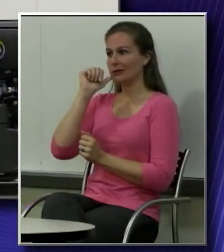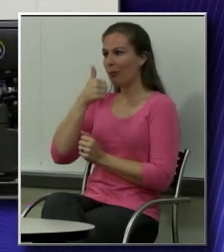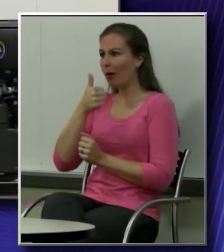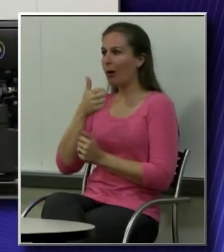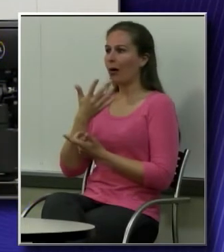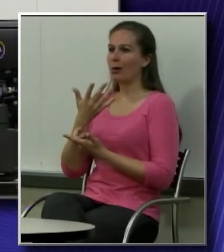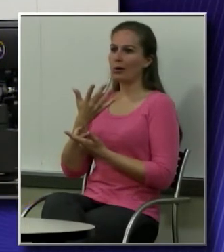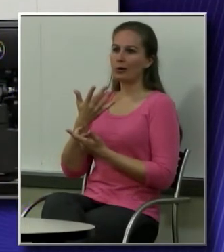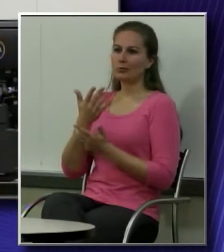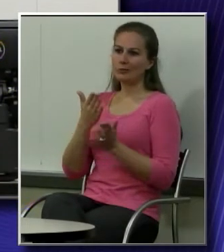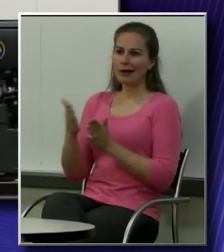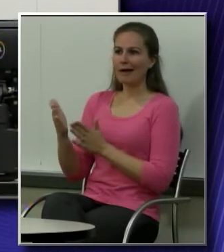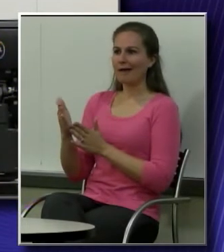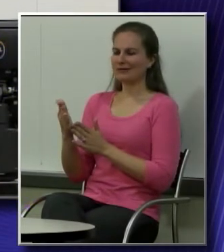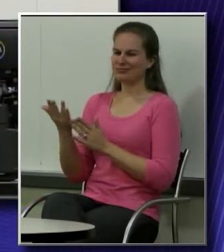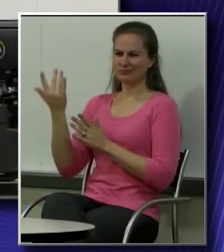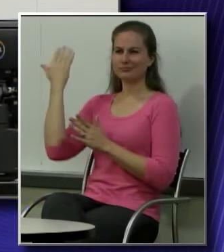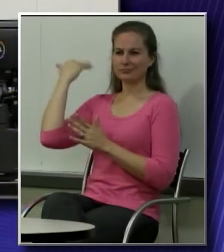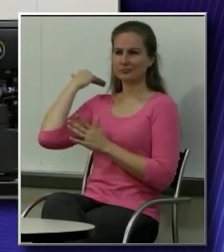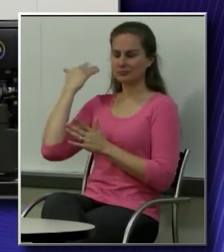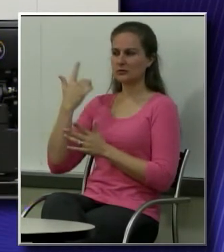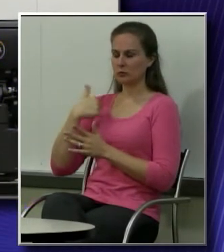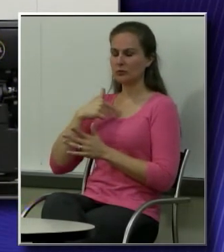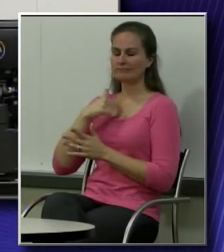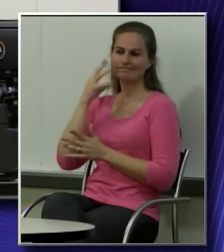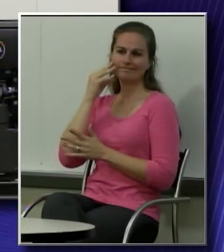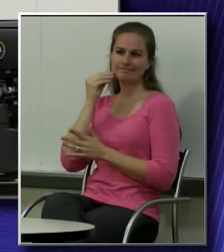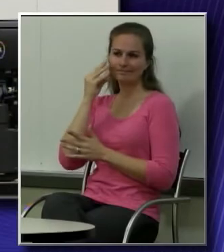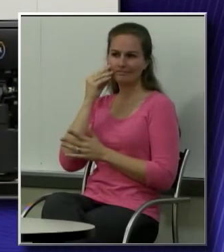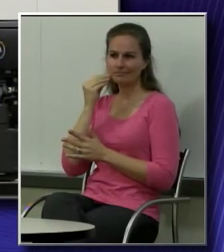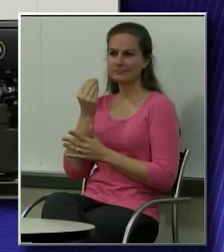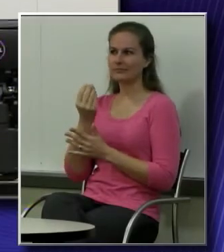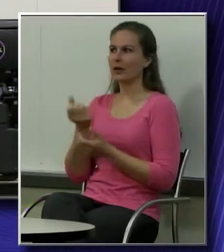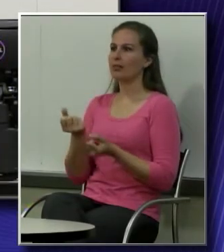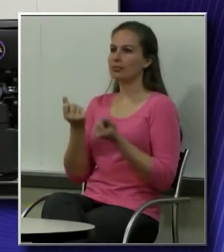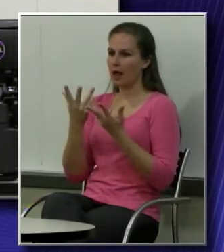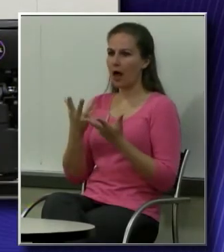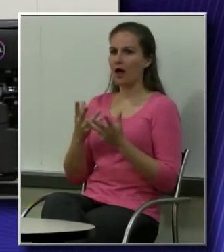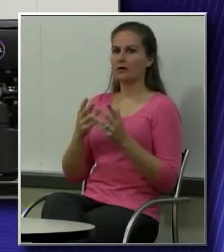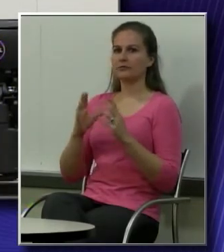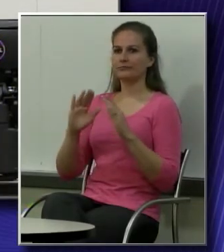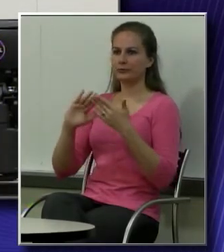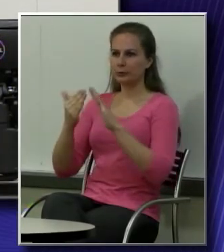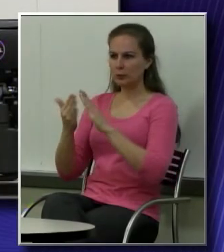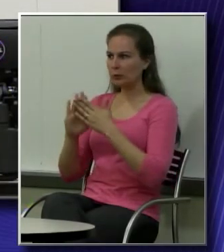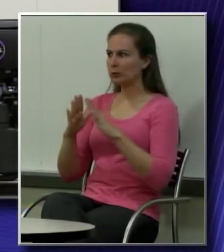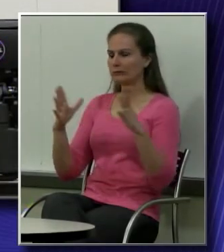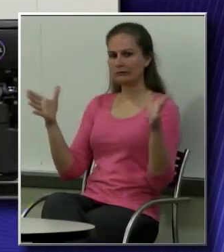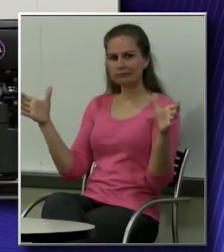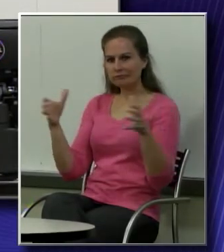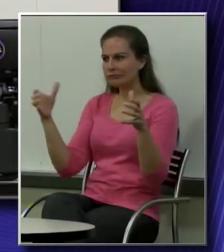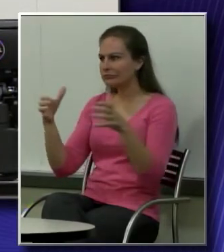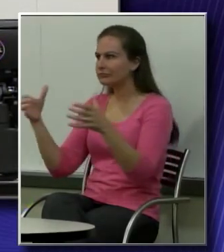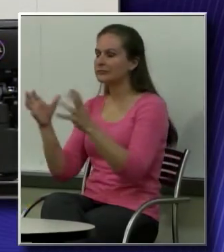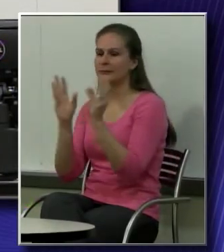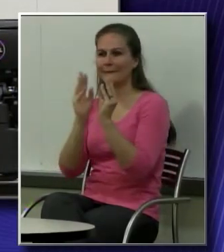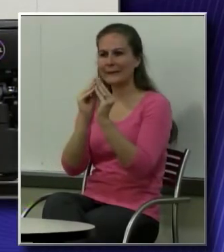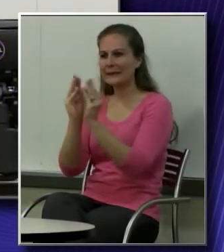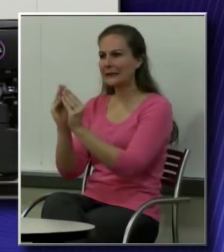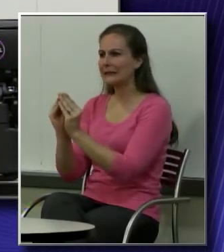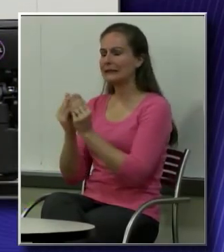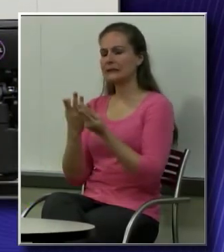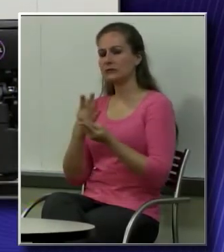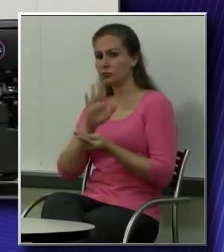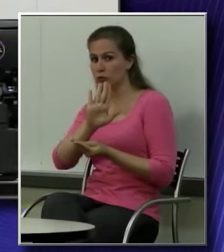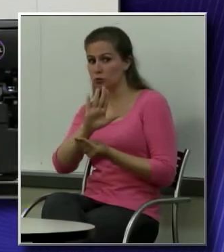of a number of years ago, in which we held a lot of community forums to get input on what they expected from their